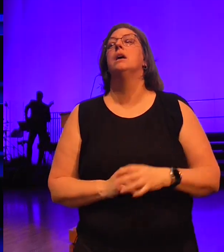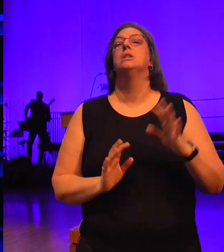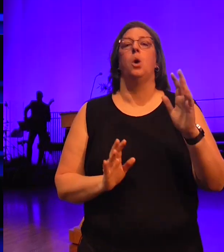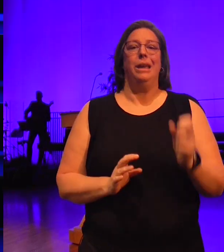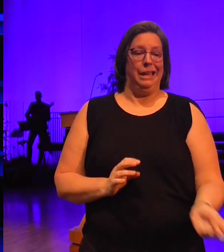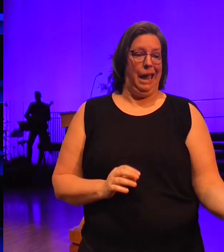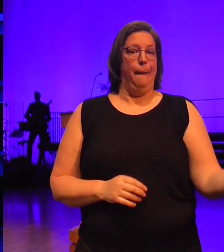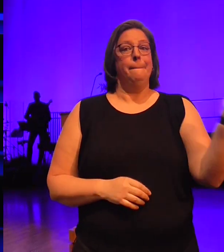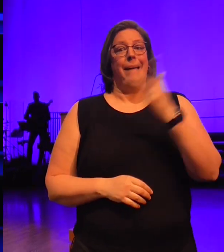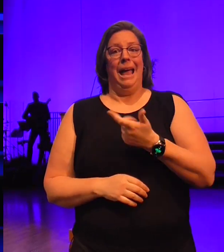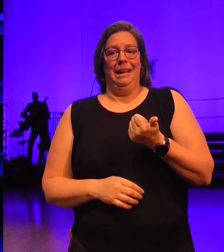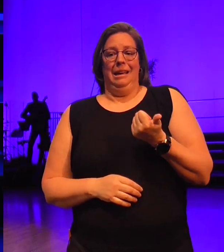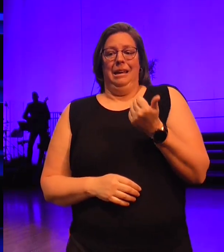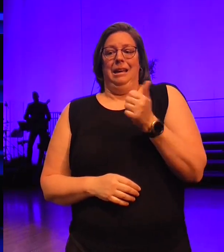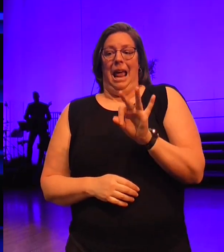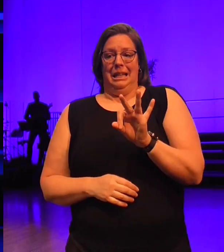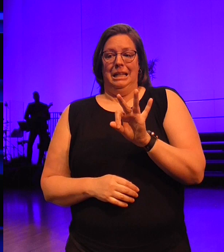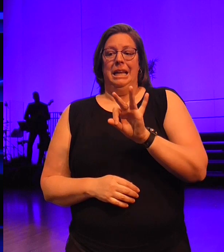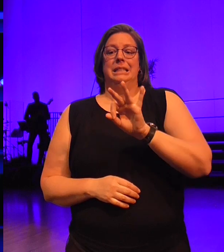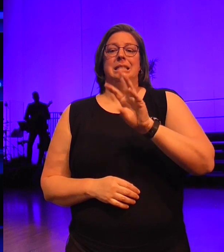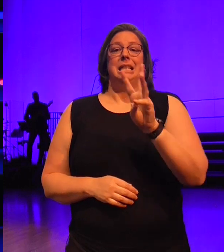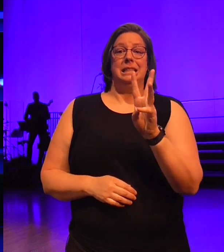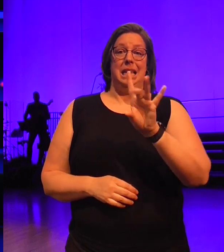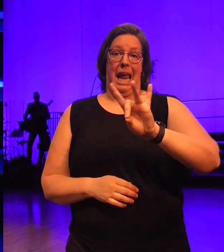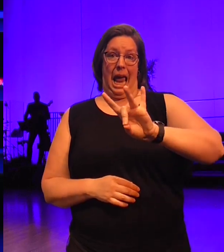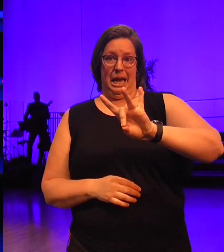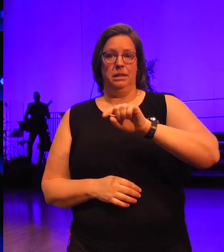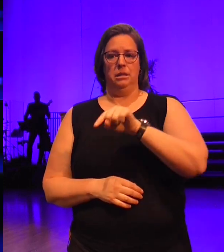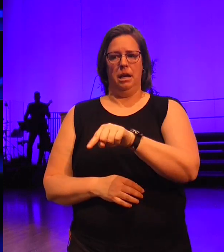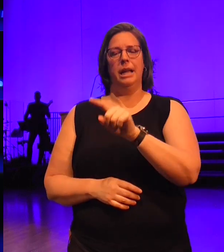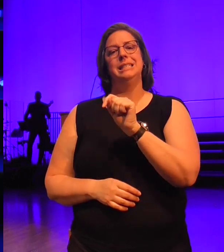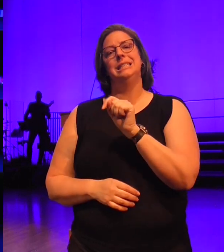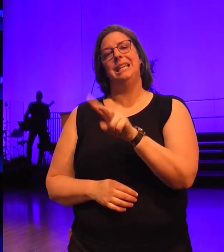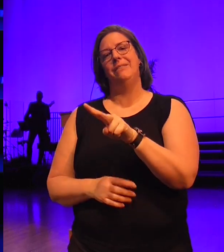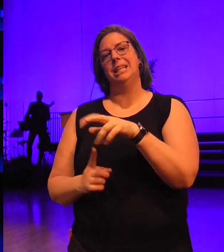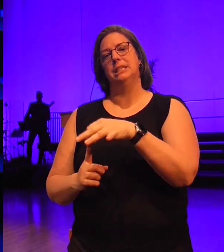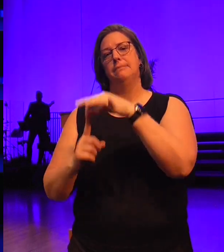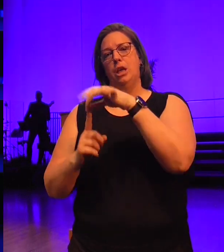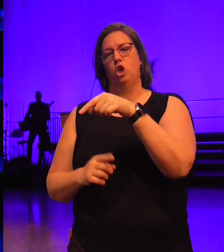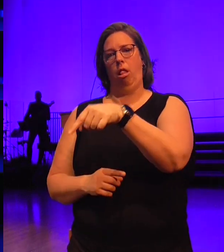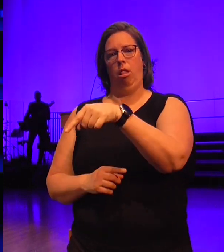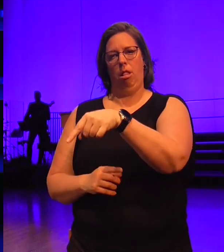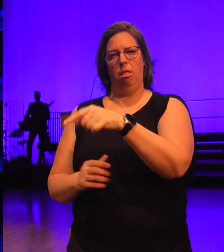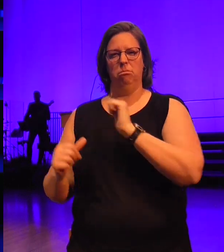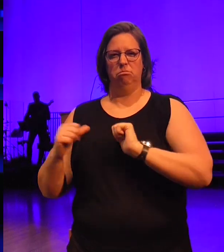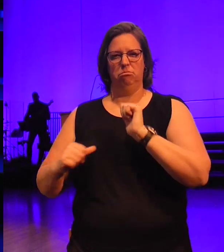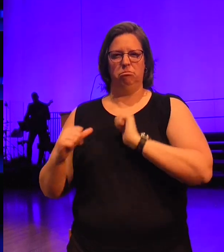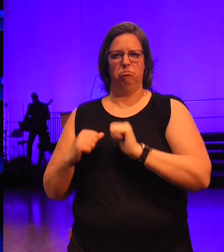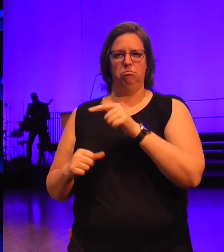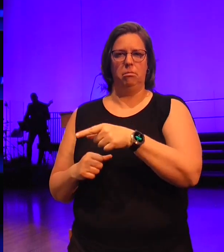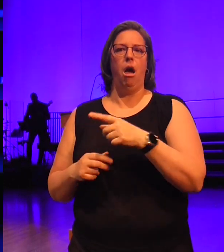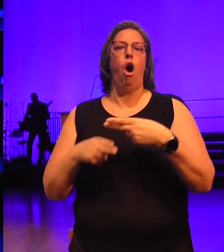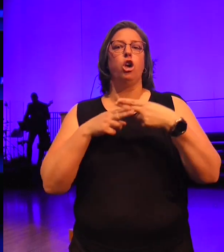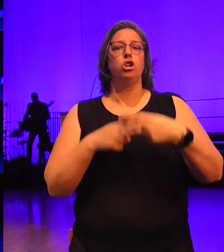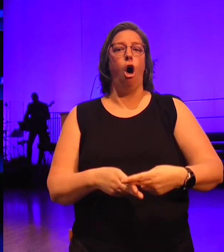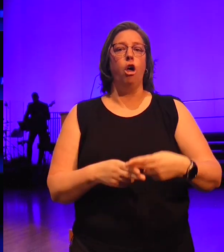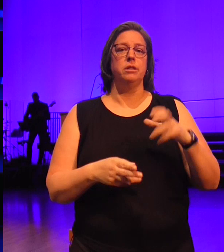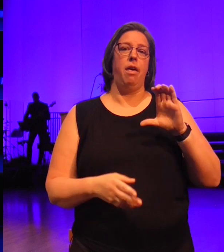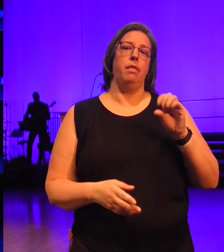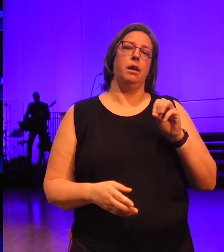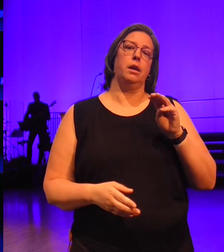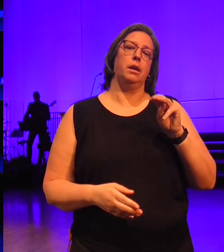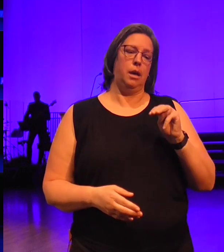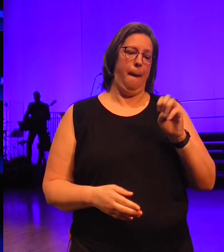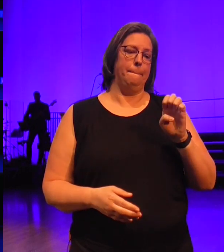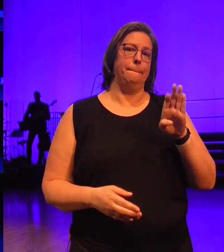special in 1968 that became called the Comeback Special. And he chose a song to